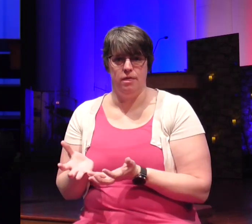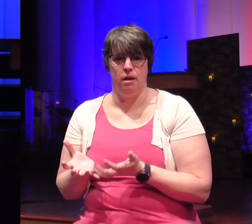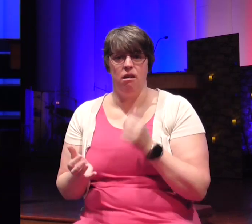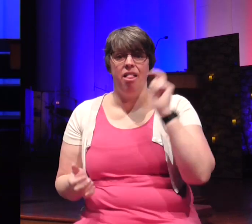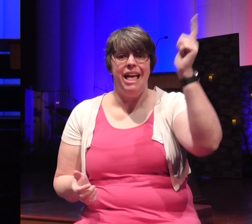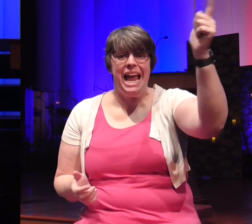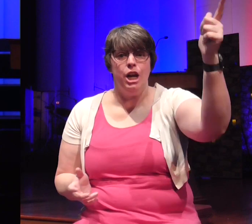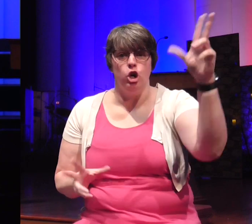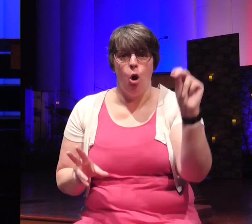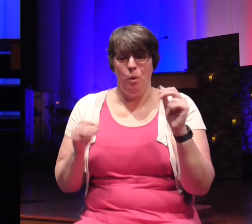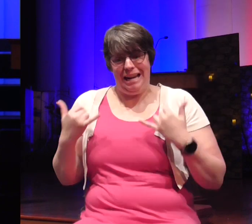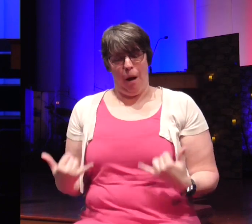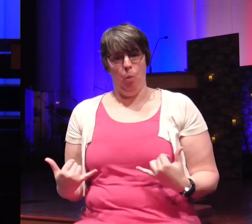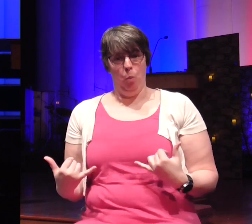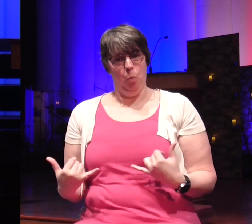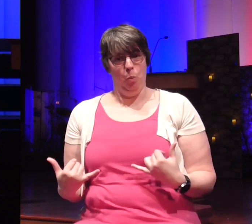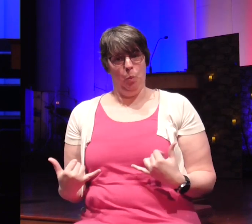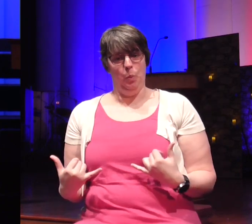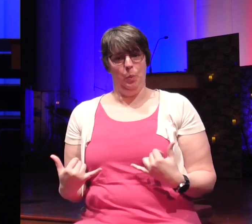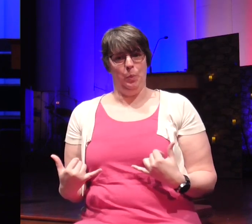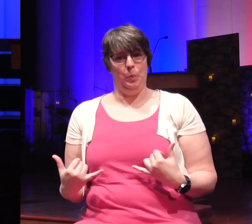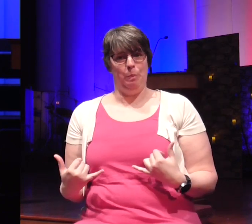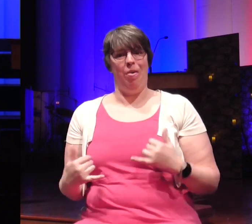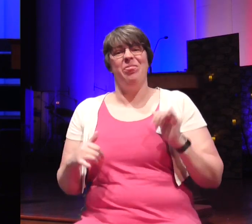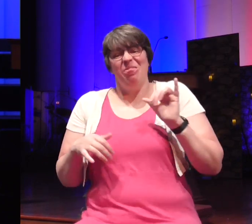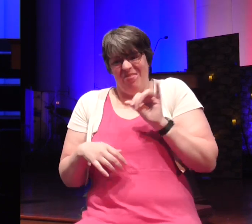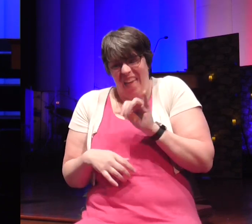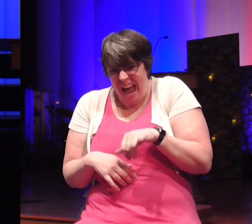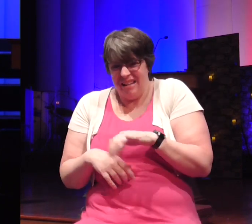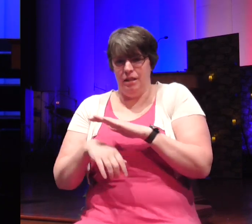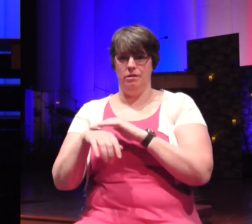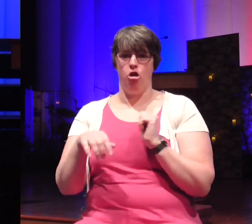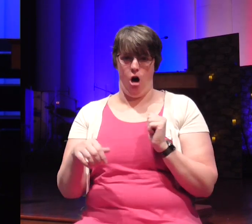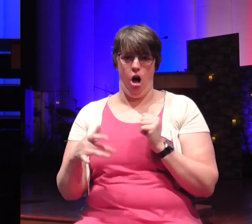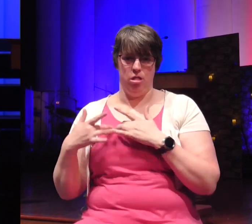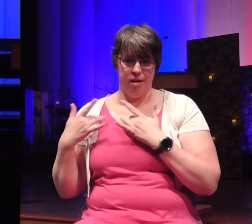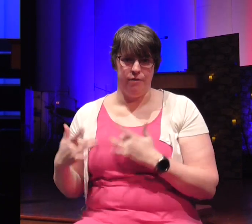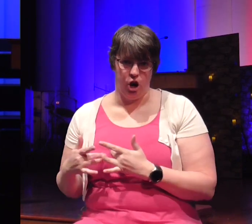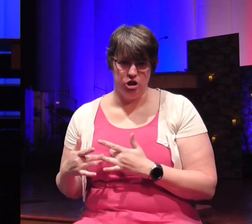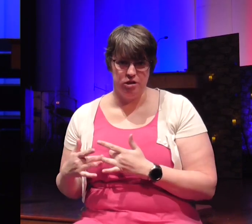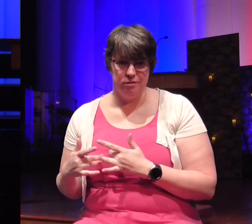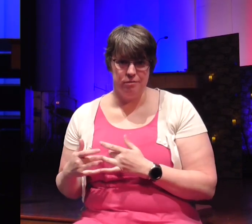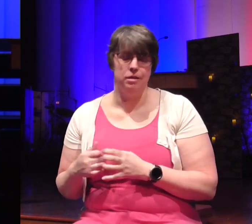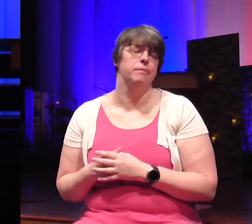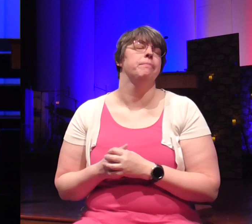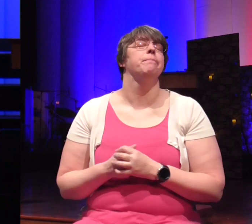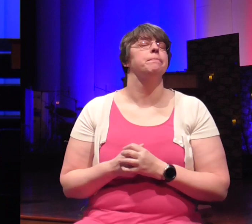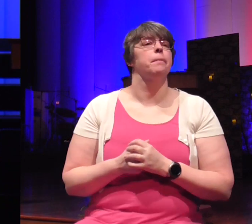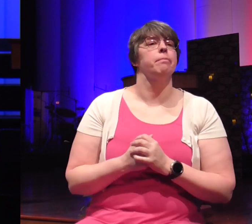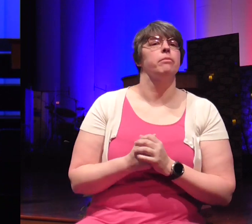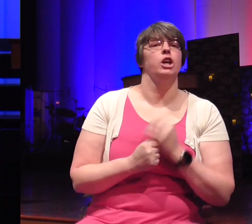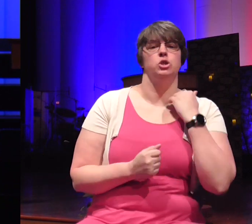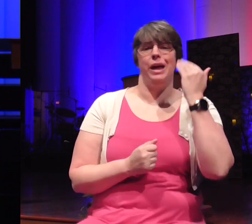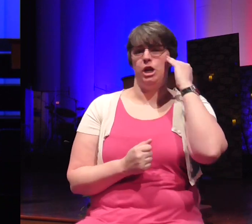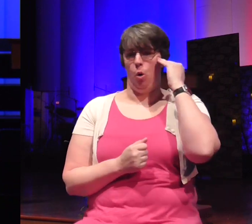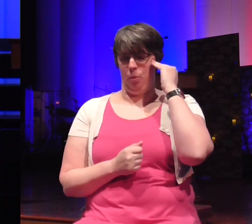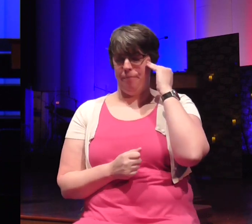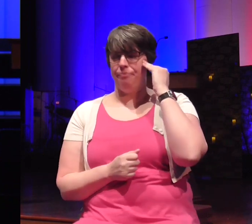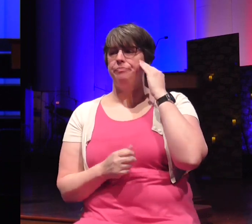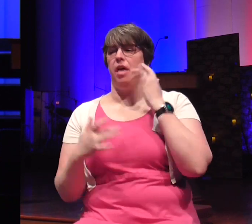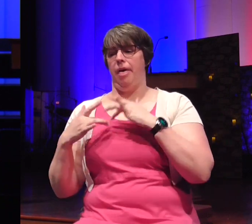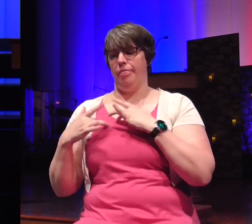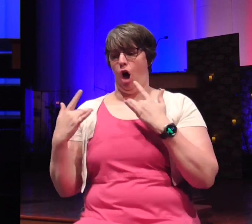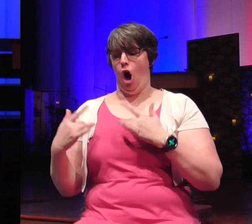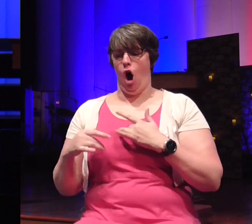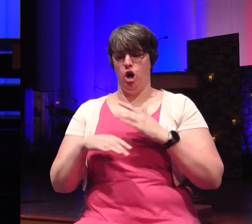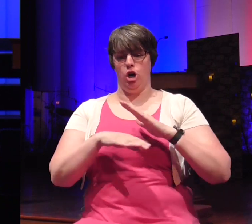Now. That's the call of the heart. Now, I know also that the heart calls each of us